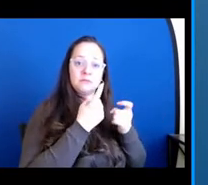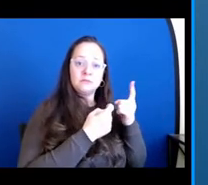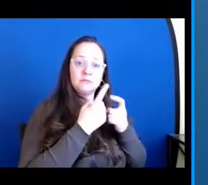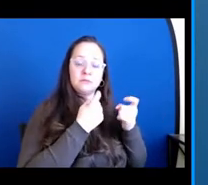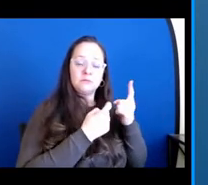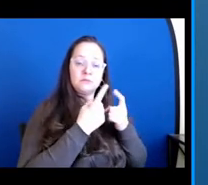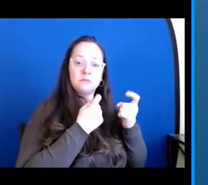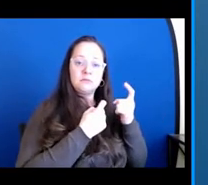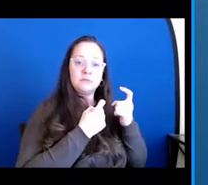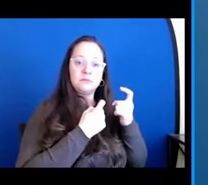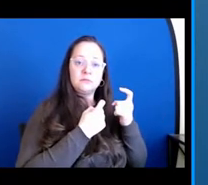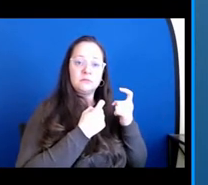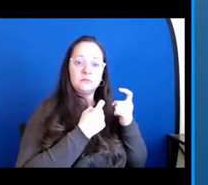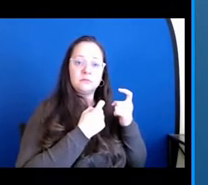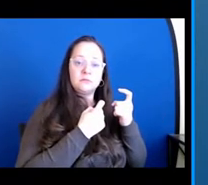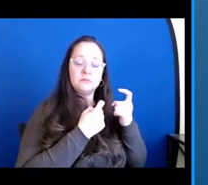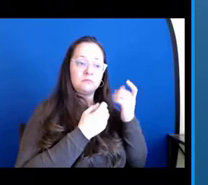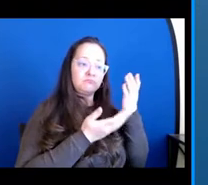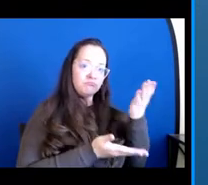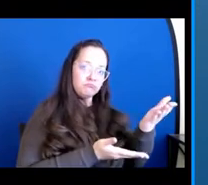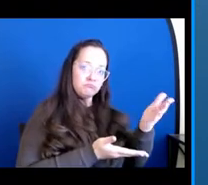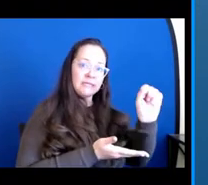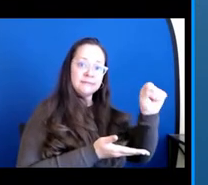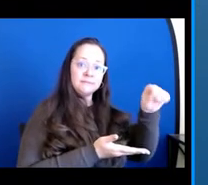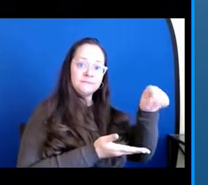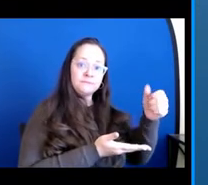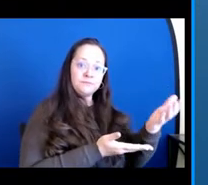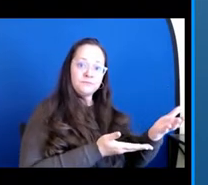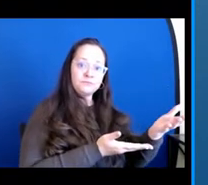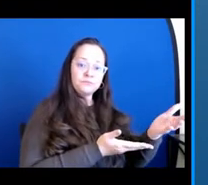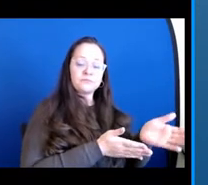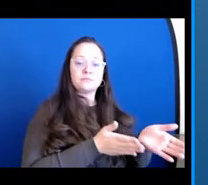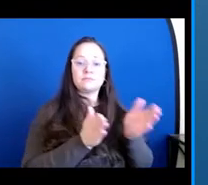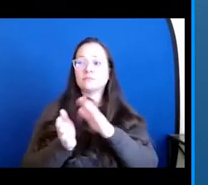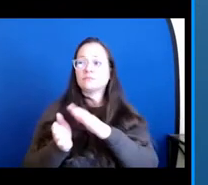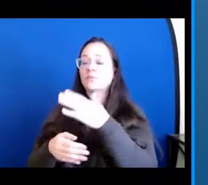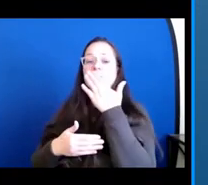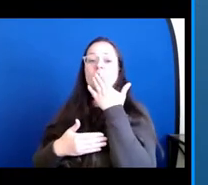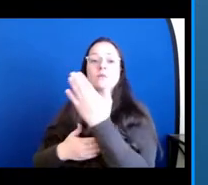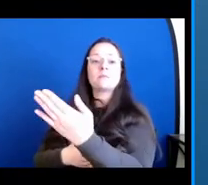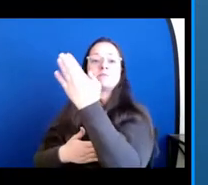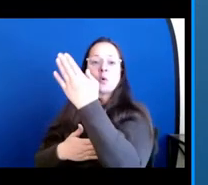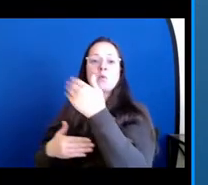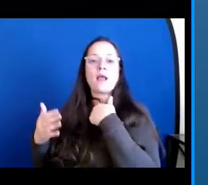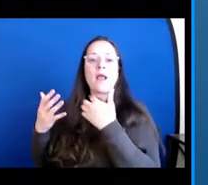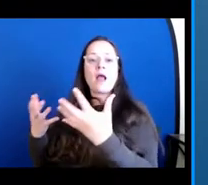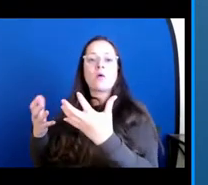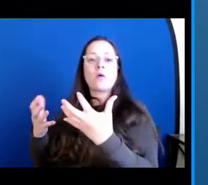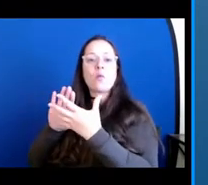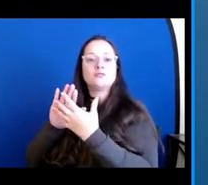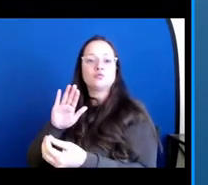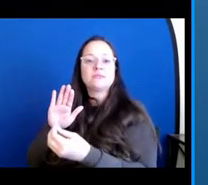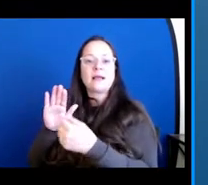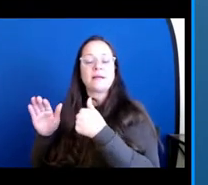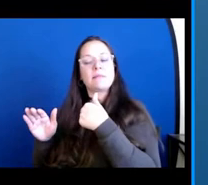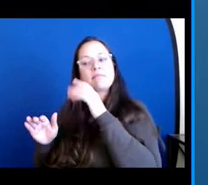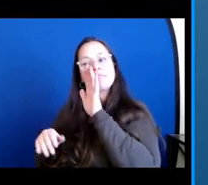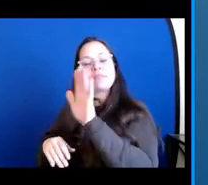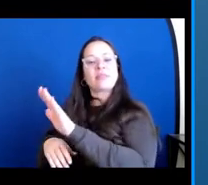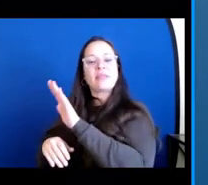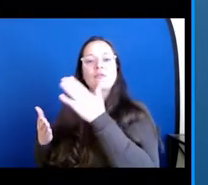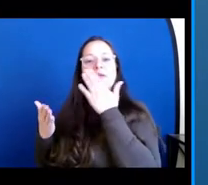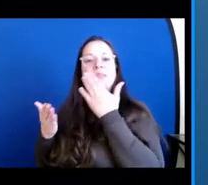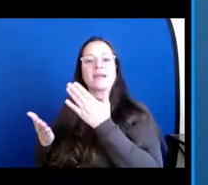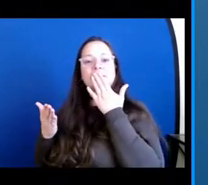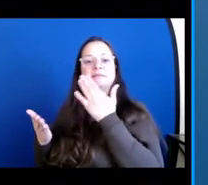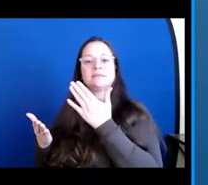uh is that Molly hi everyone good morning and I want to Echo my thanks to the co-chairs and really everyone on oh sorry